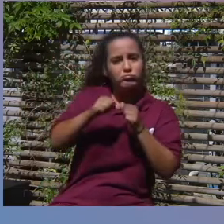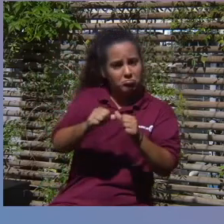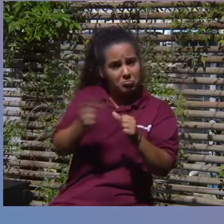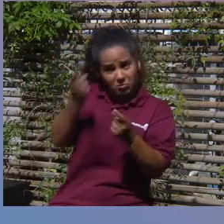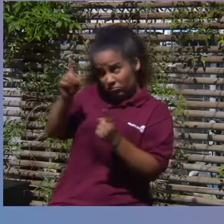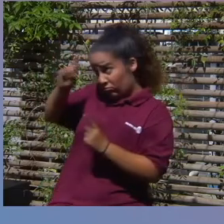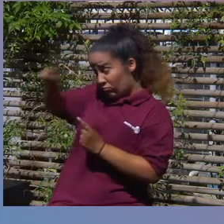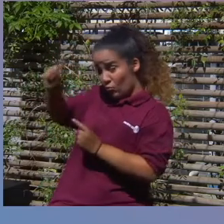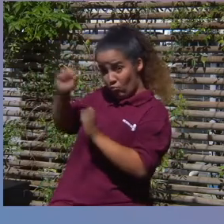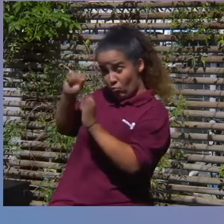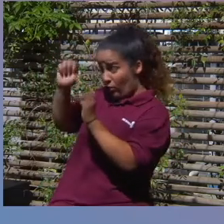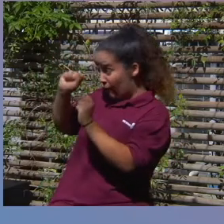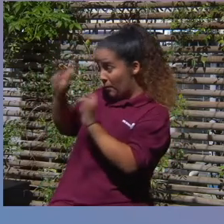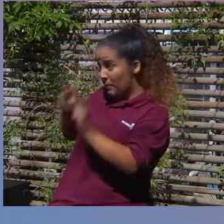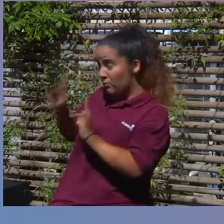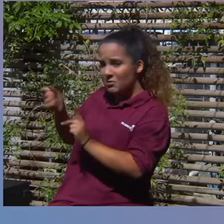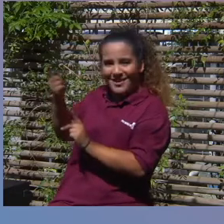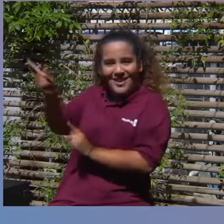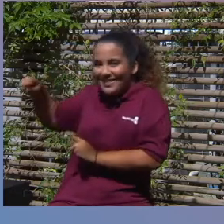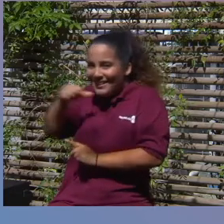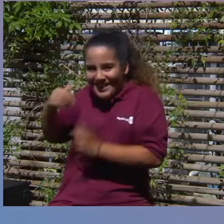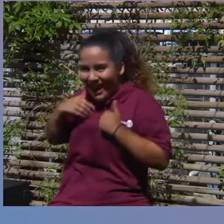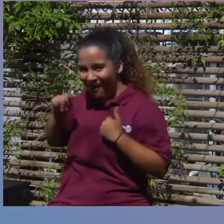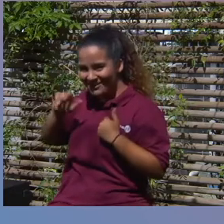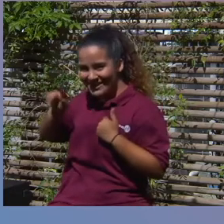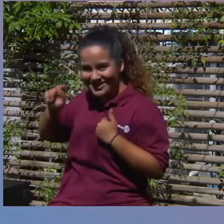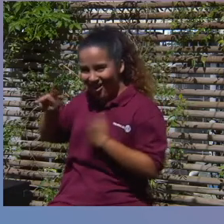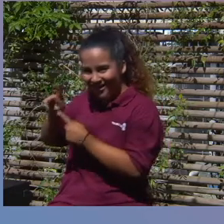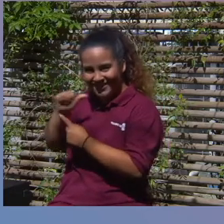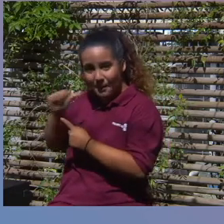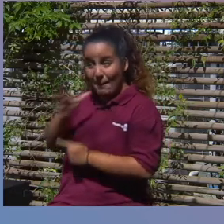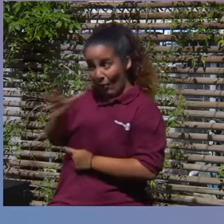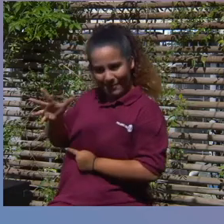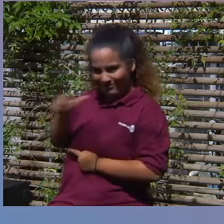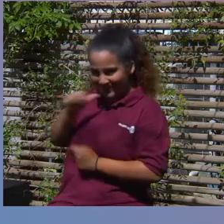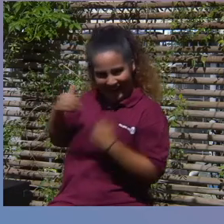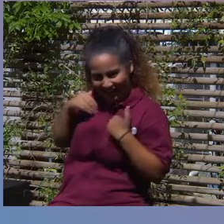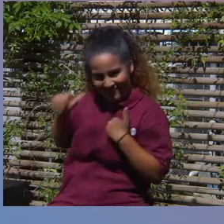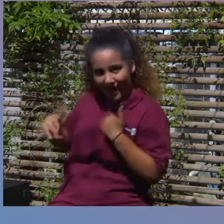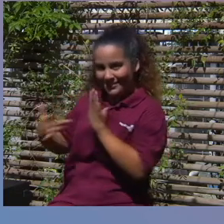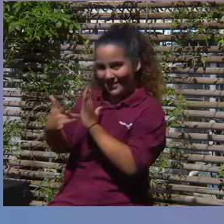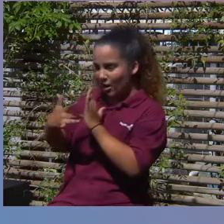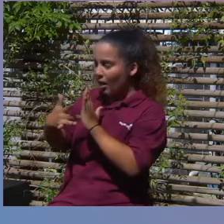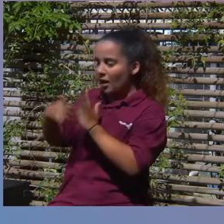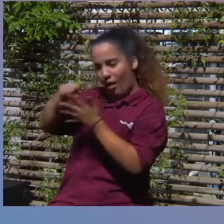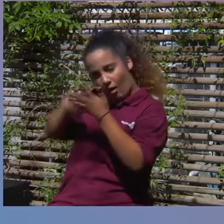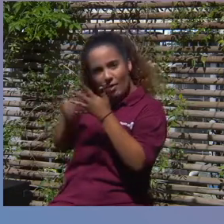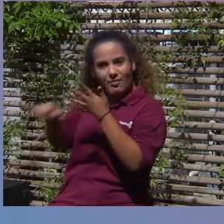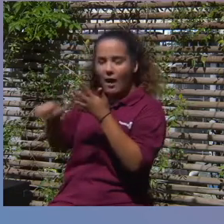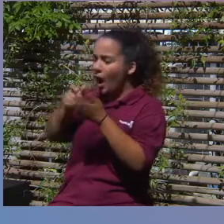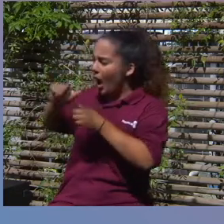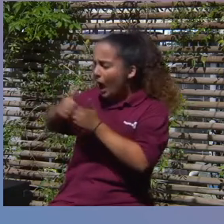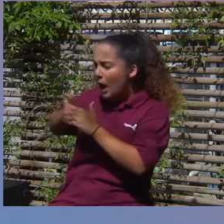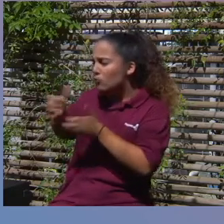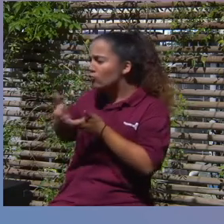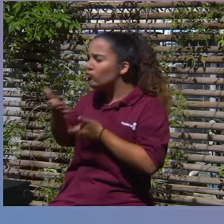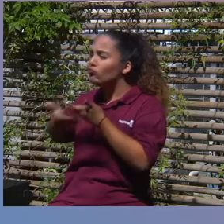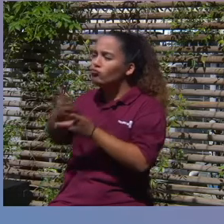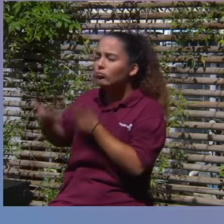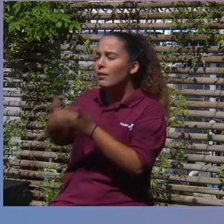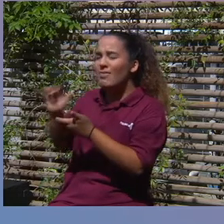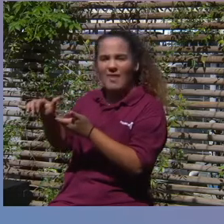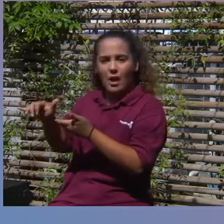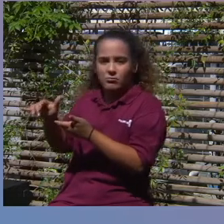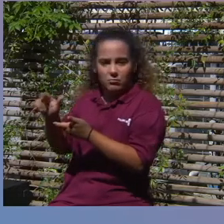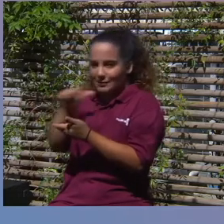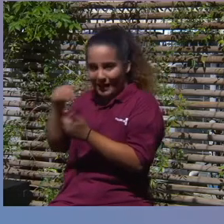people, right? But they ain't had TikTok when my grandma was alive. They didn't have all of this technology and how to manage it and what does it do to us over